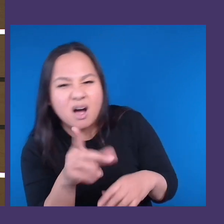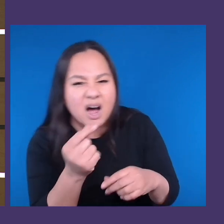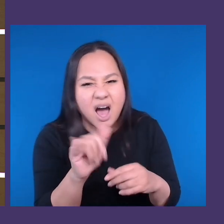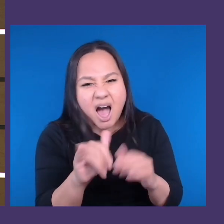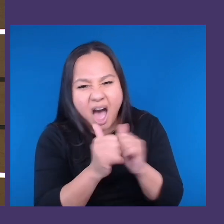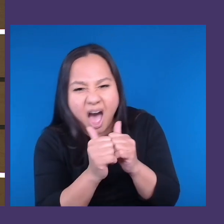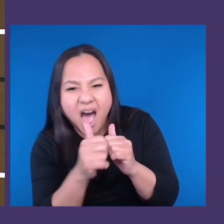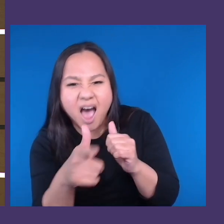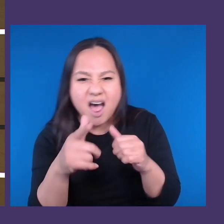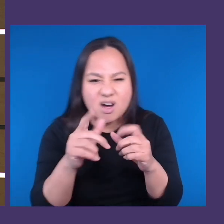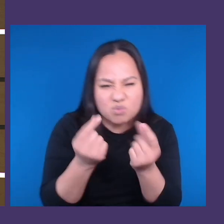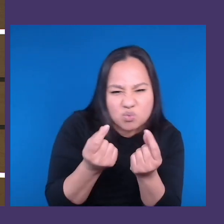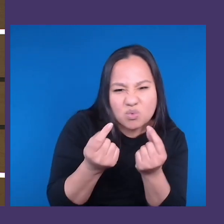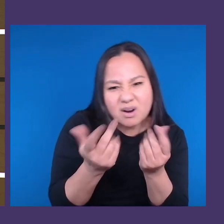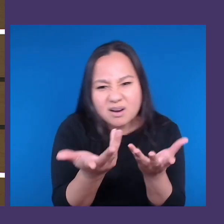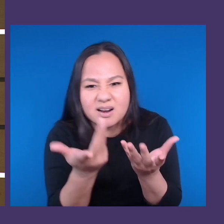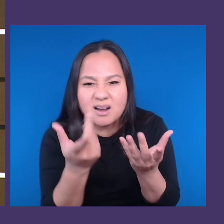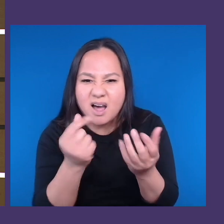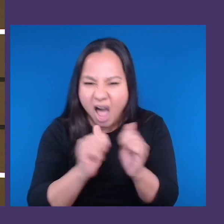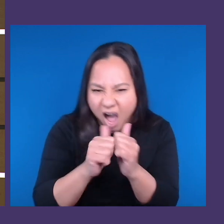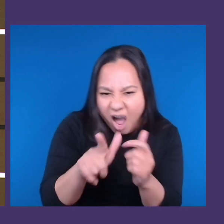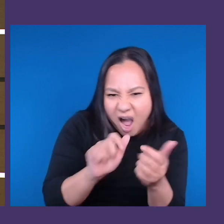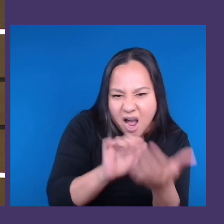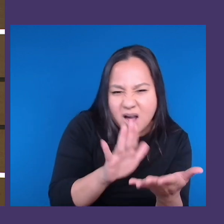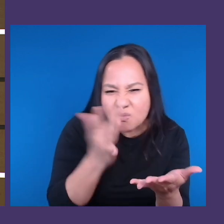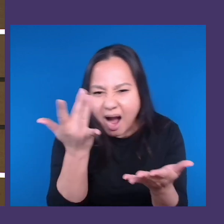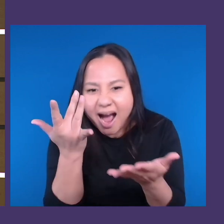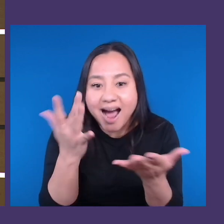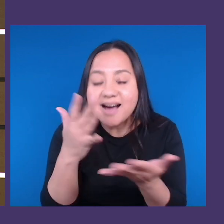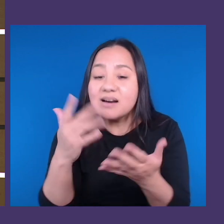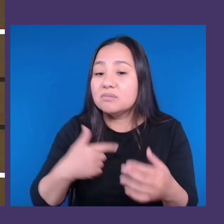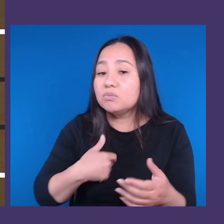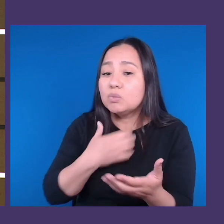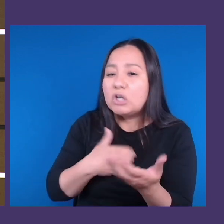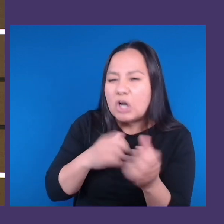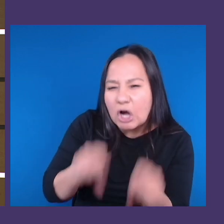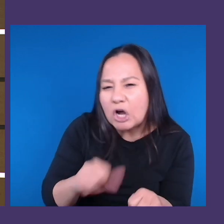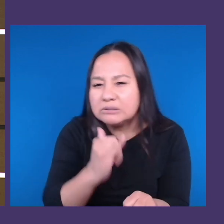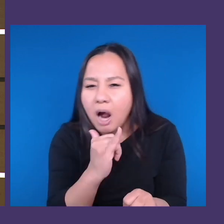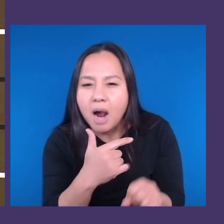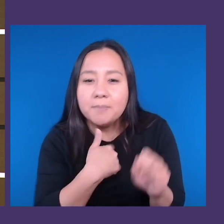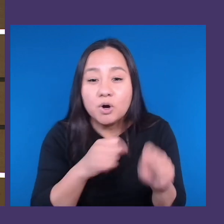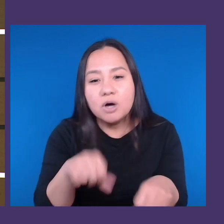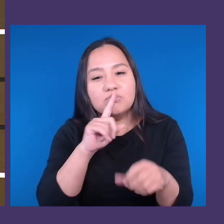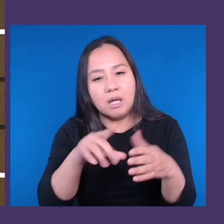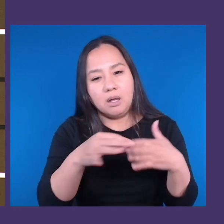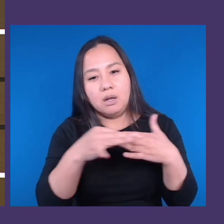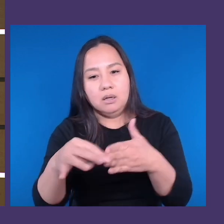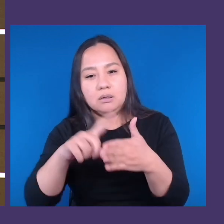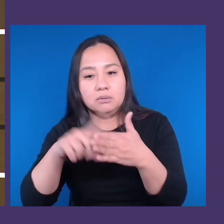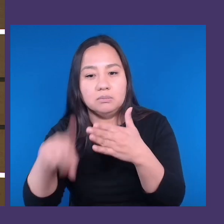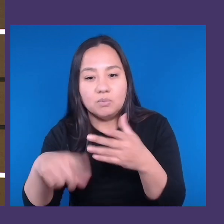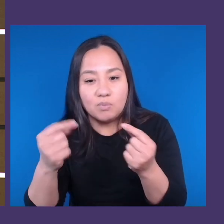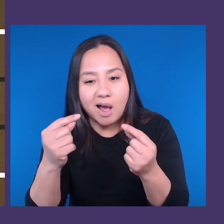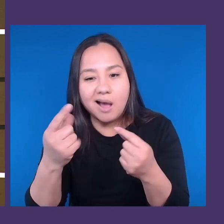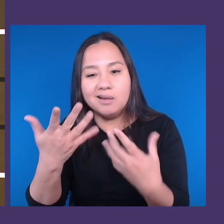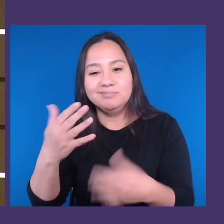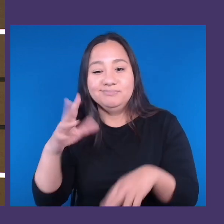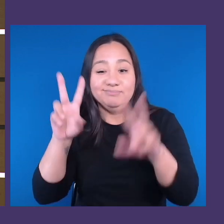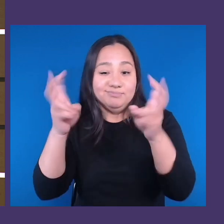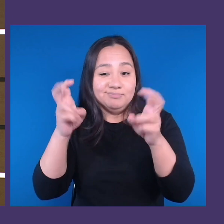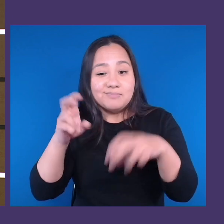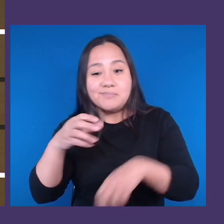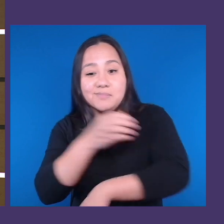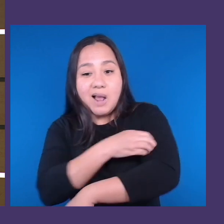wish I could too. That leads to the so-called power users. First thing I would say is, if you